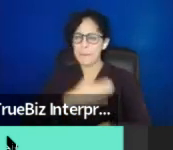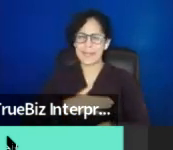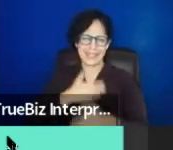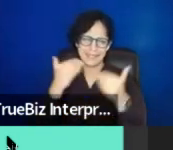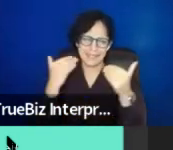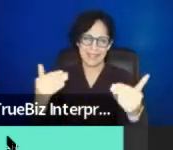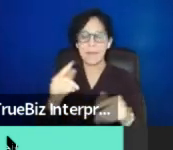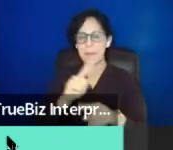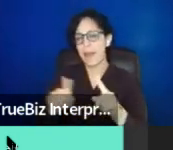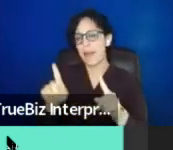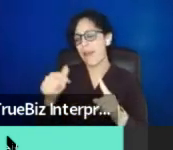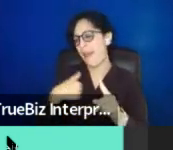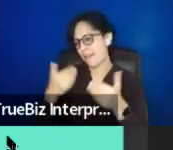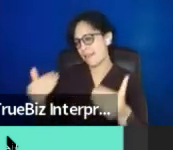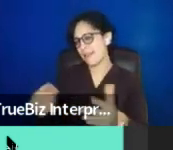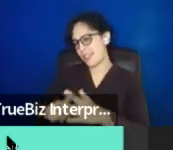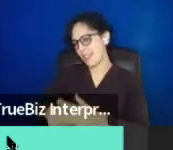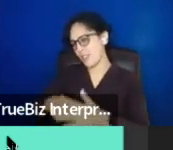off.